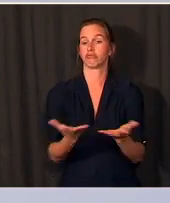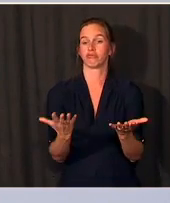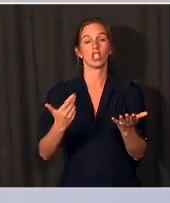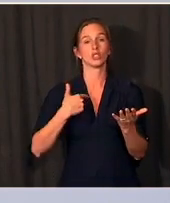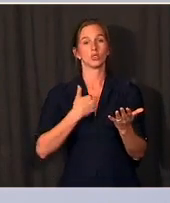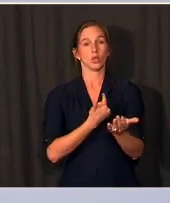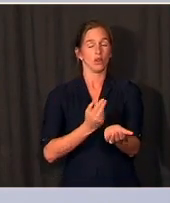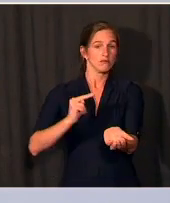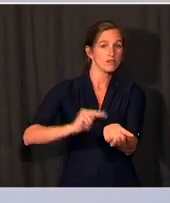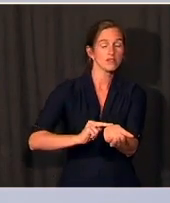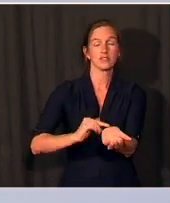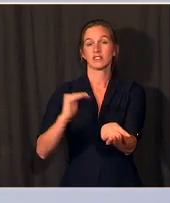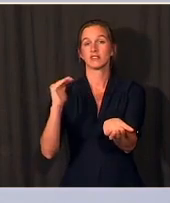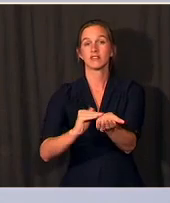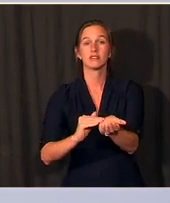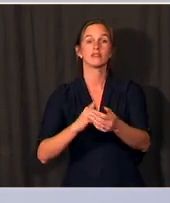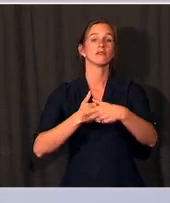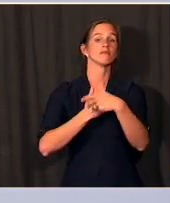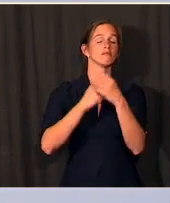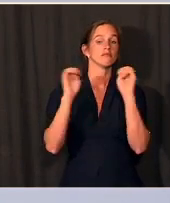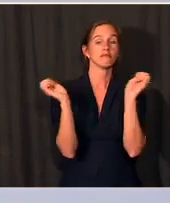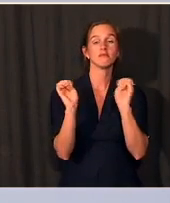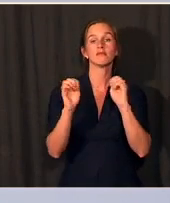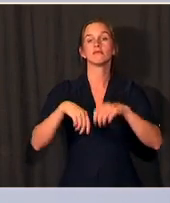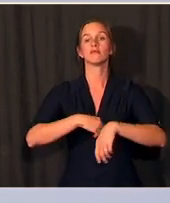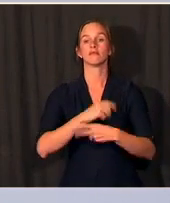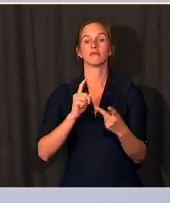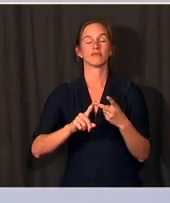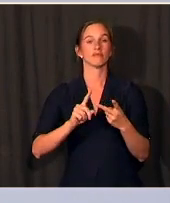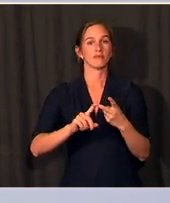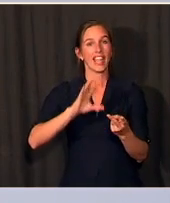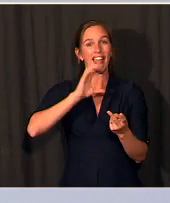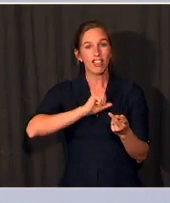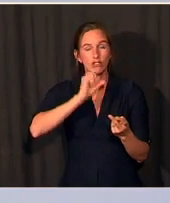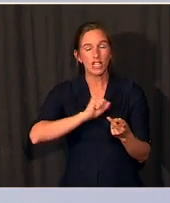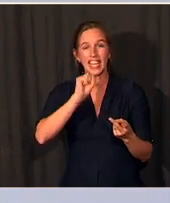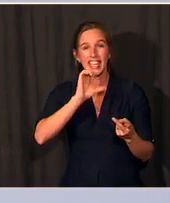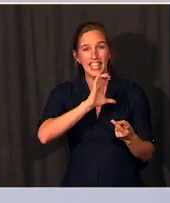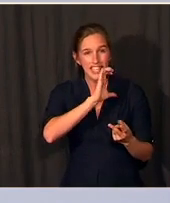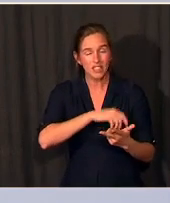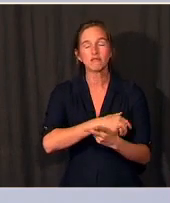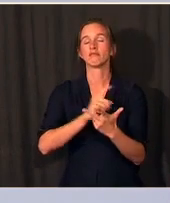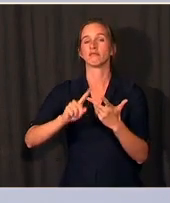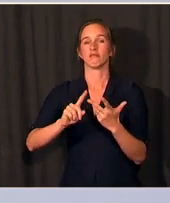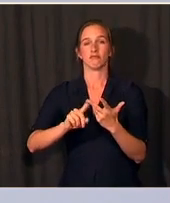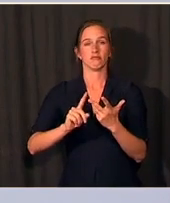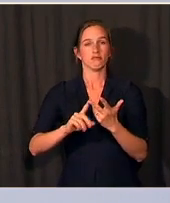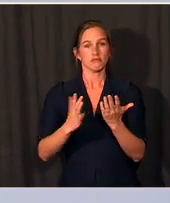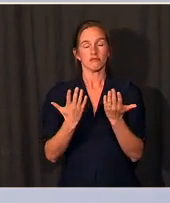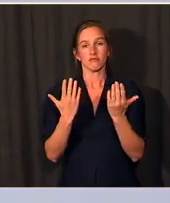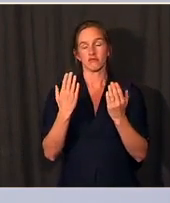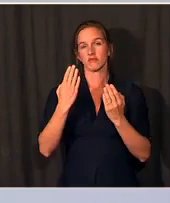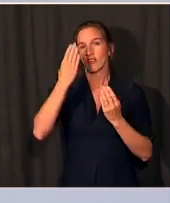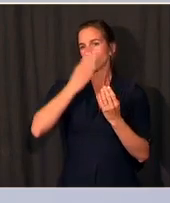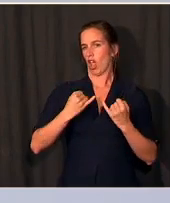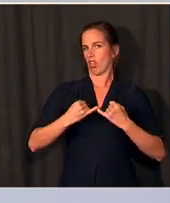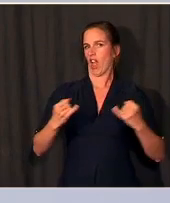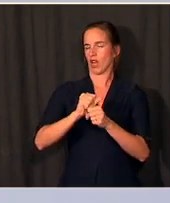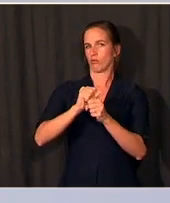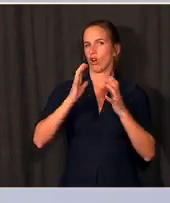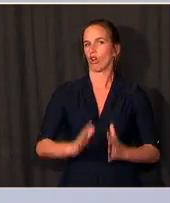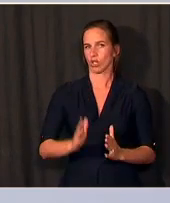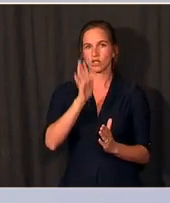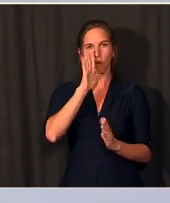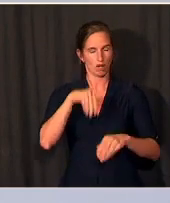elderly, and high-risk Americans immediately. It will be a matter of weeks. Get out very, very much ahead